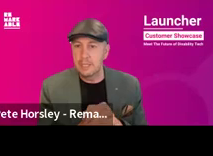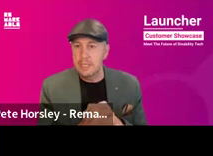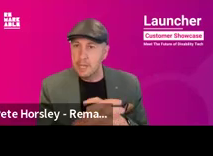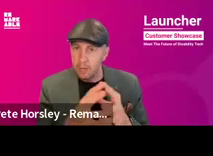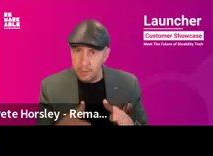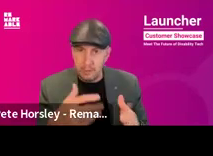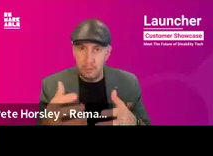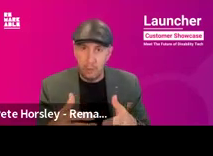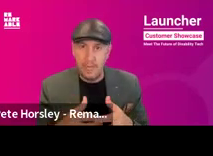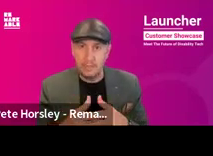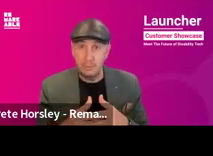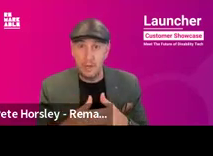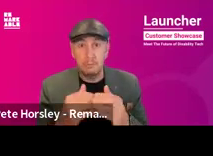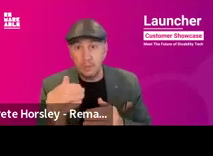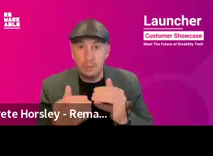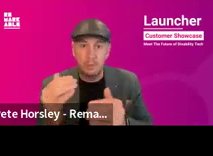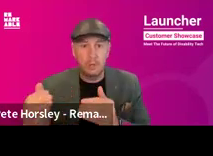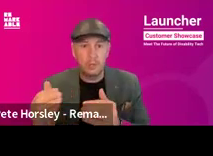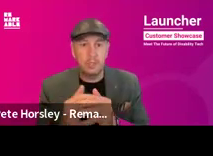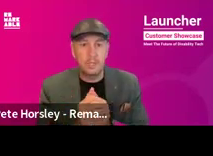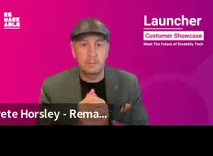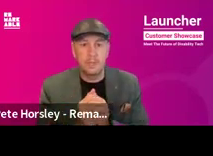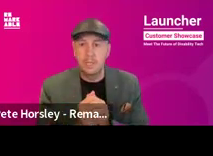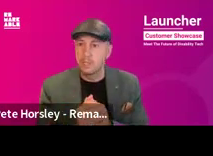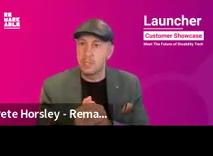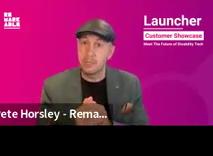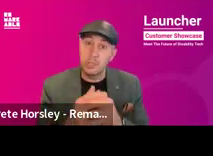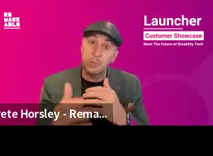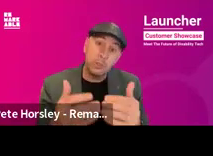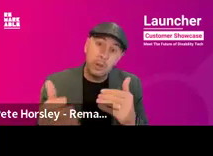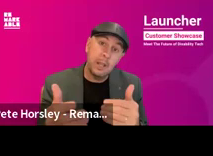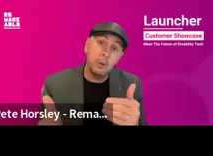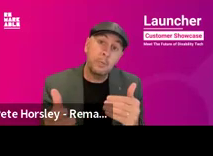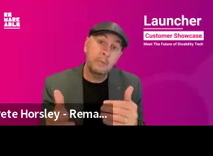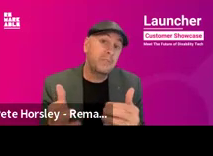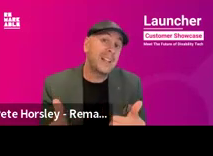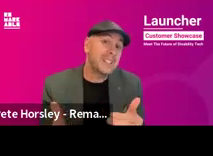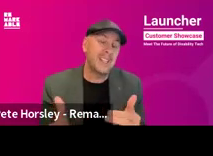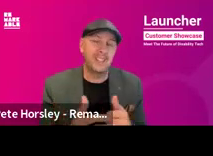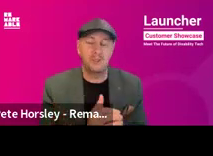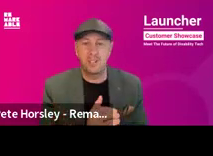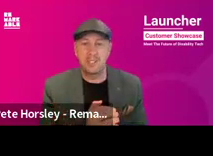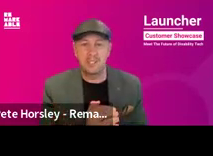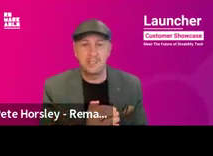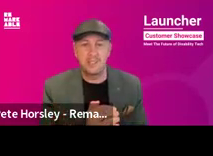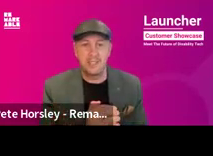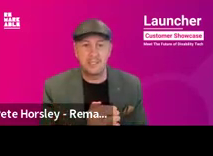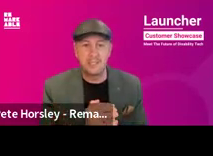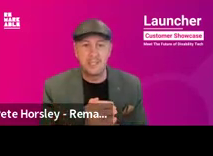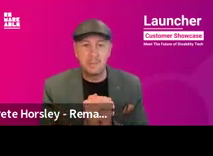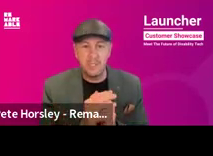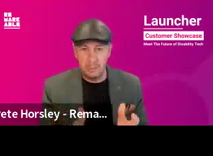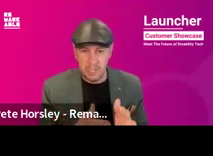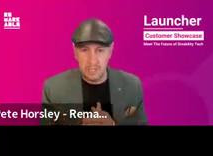journey, help them create the right building blocks to try and help them validate their ideas.